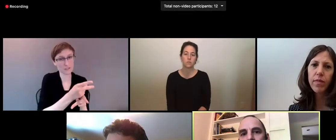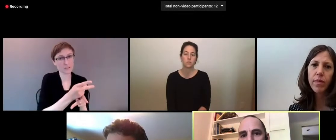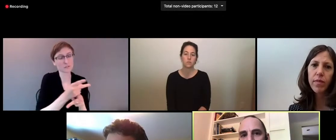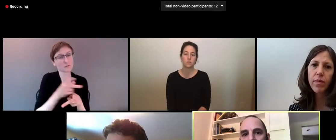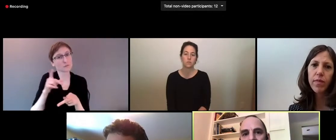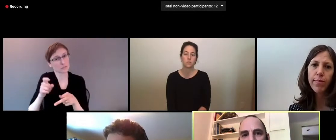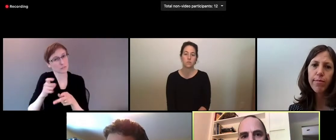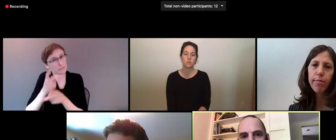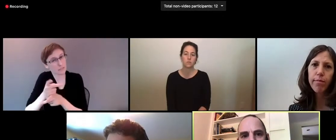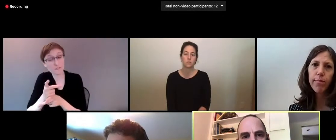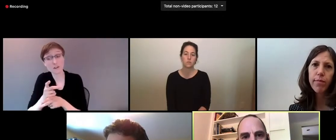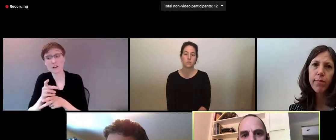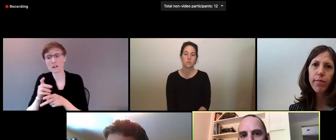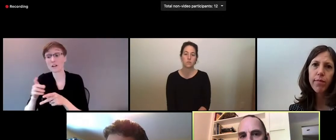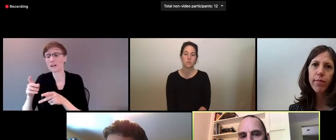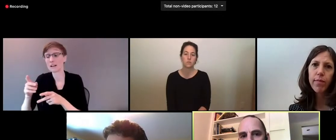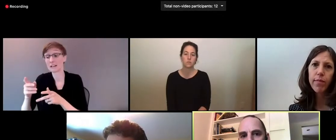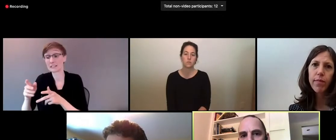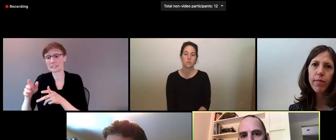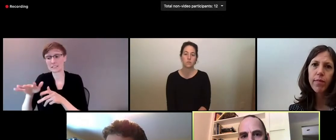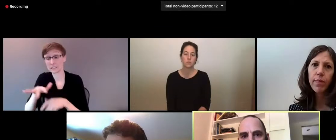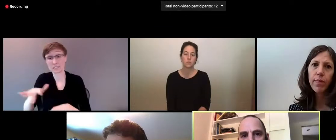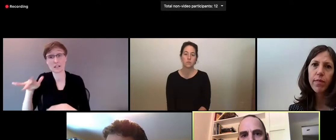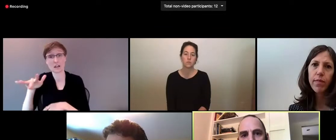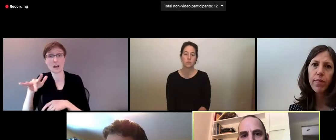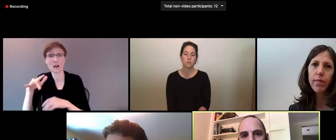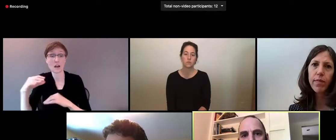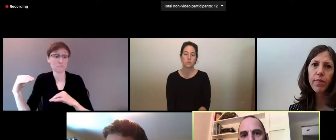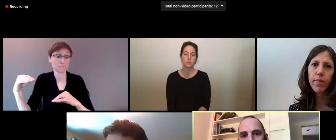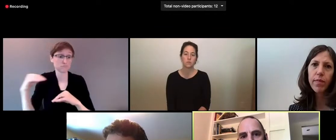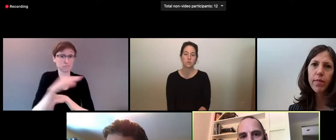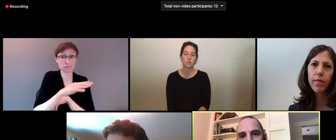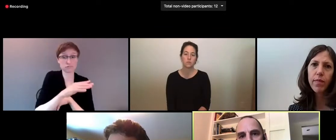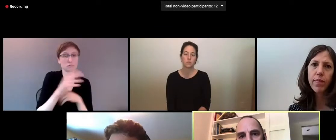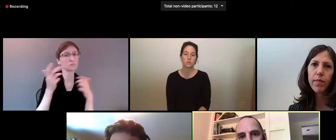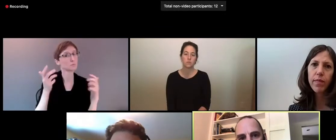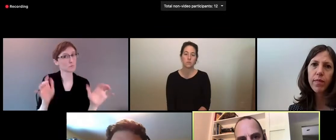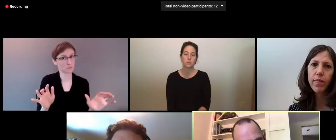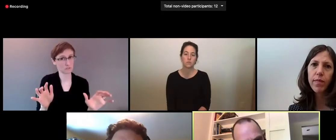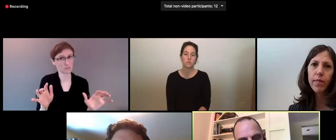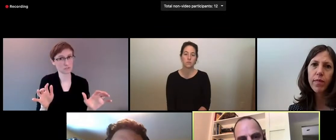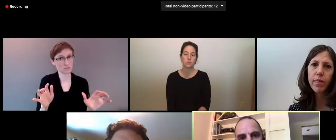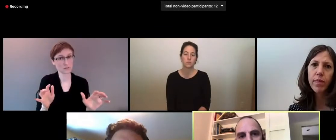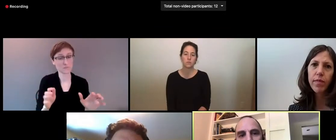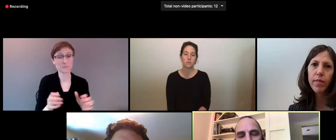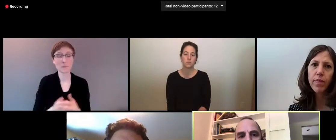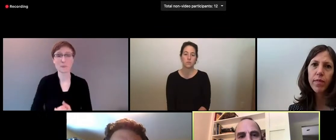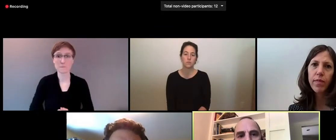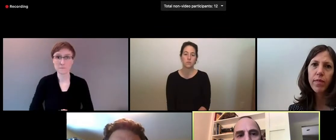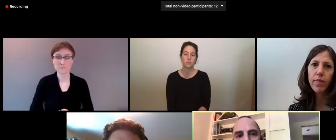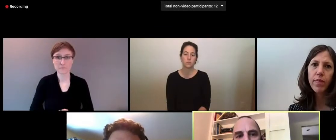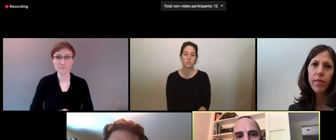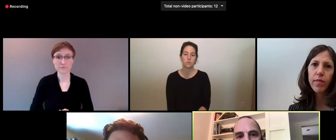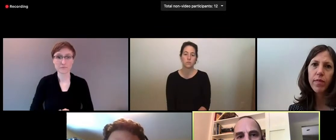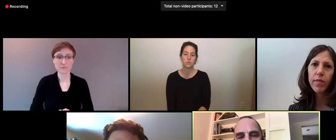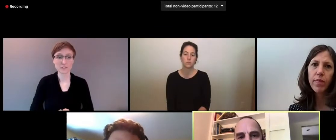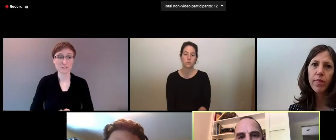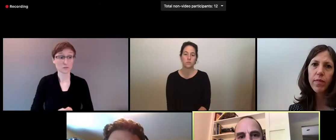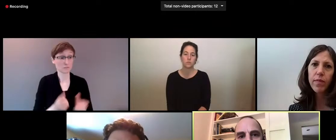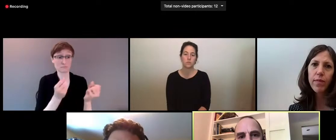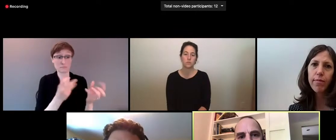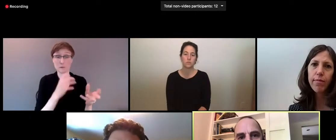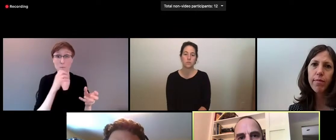that possibility is still extremely real. A lot of older people in crowded in a close